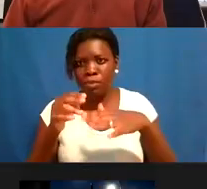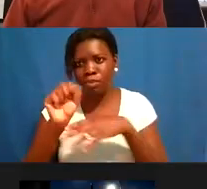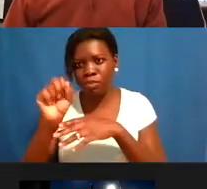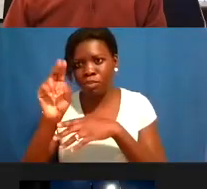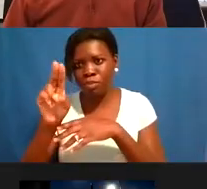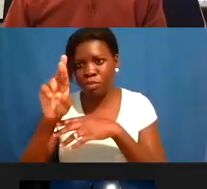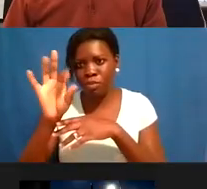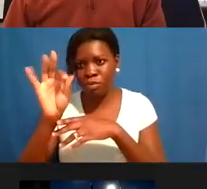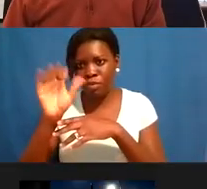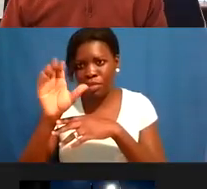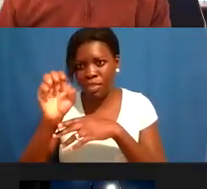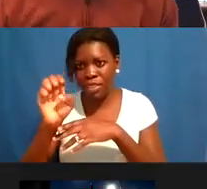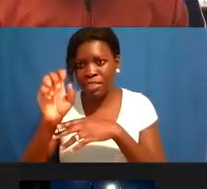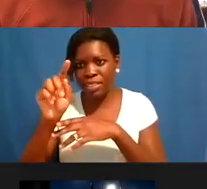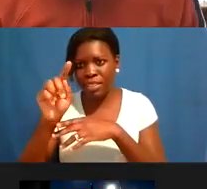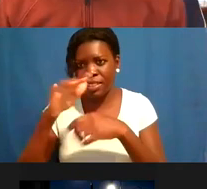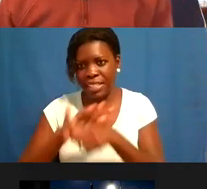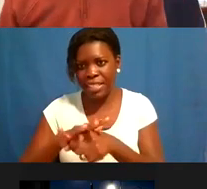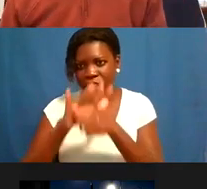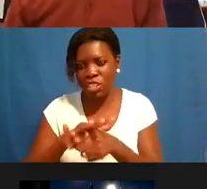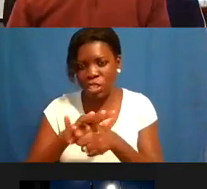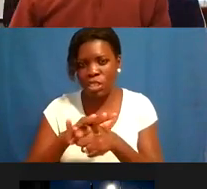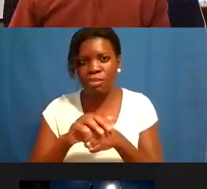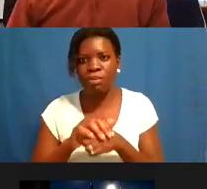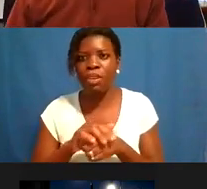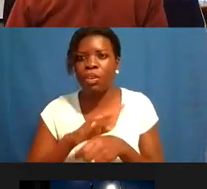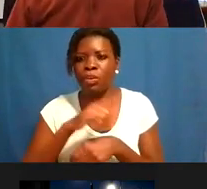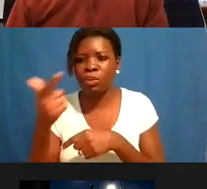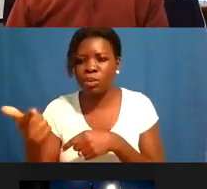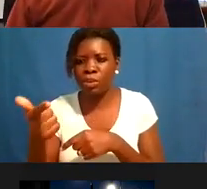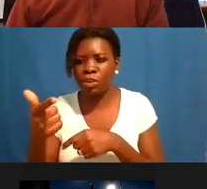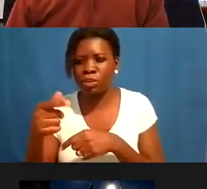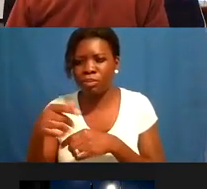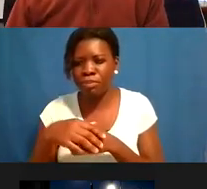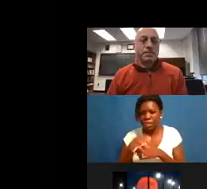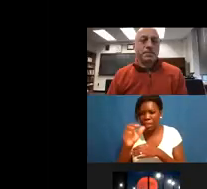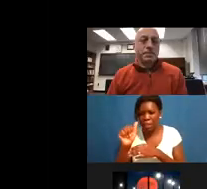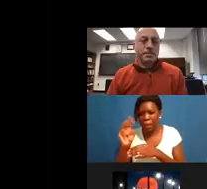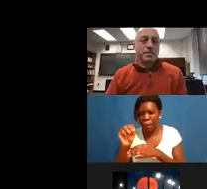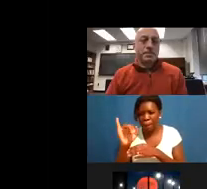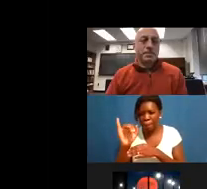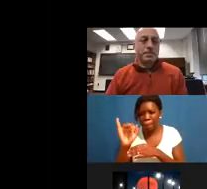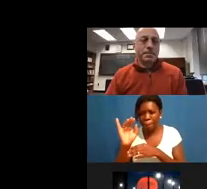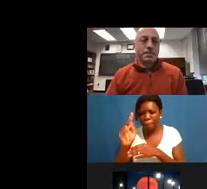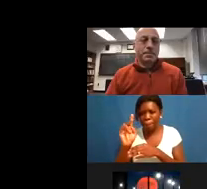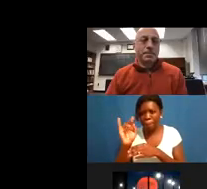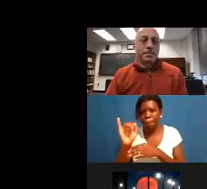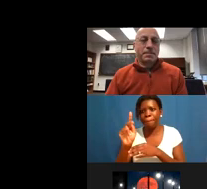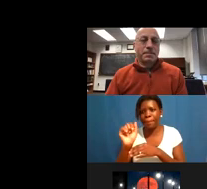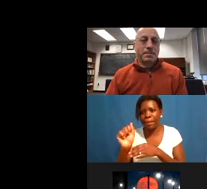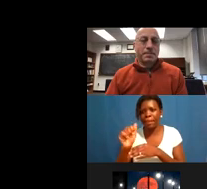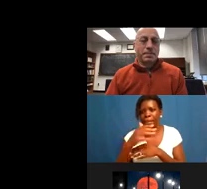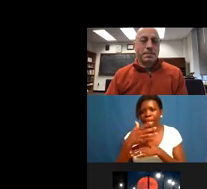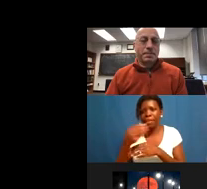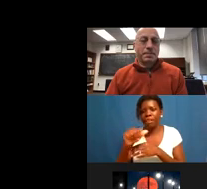going to turn it over to Paul Canilo and Ambika Somasundar. Thank you, Howard. All right, so now that you know about